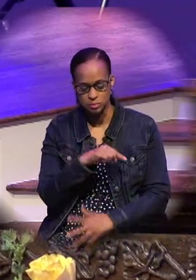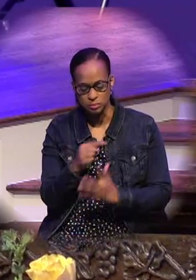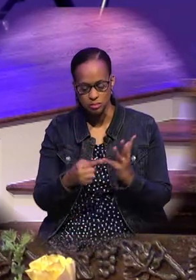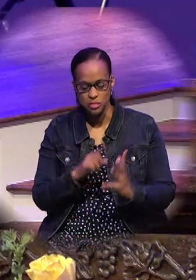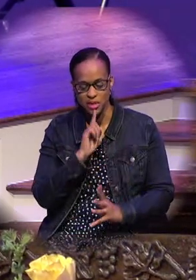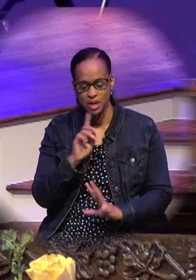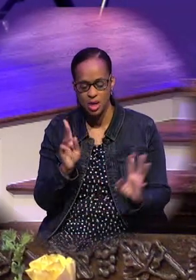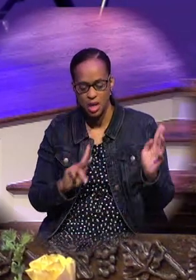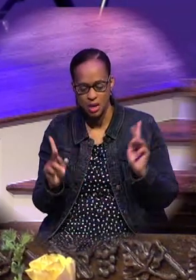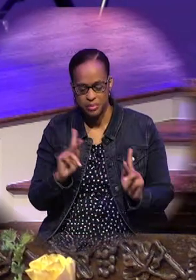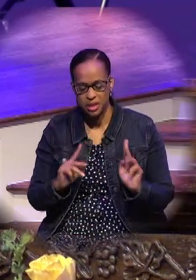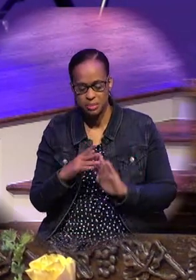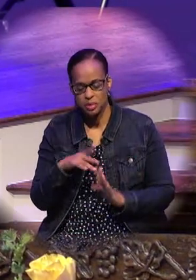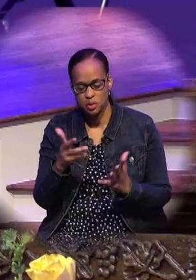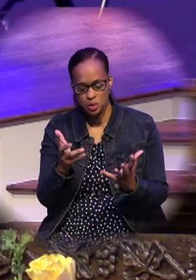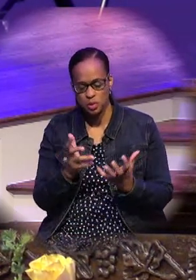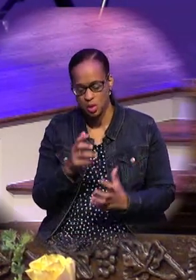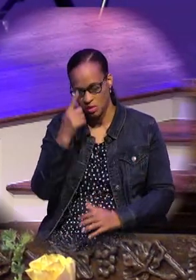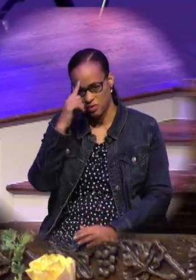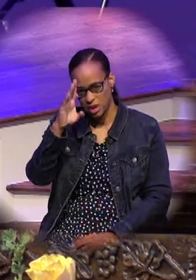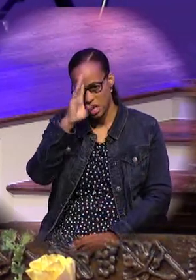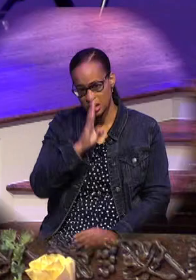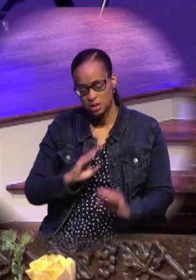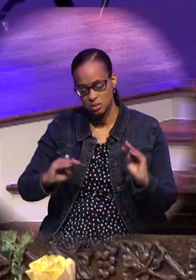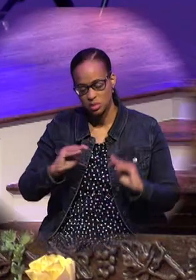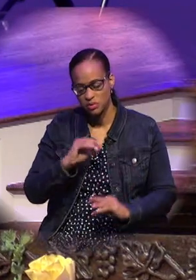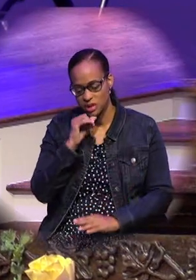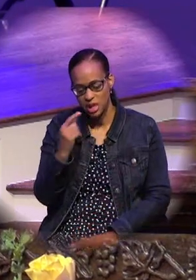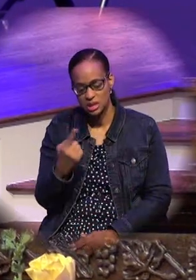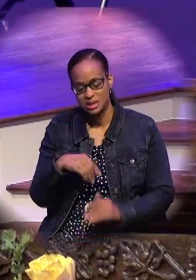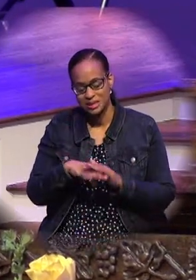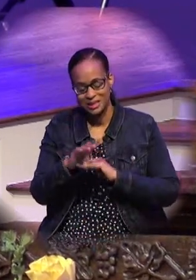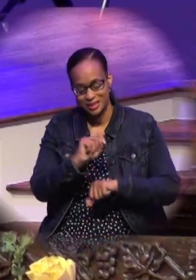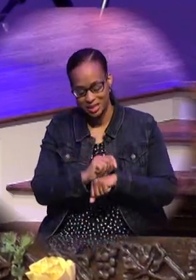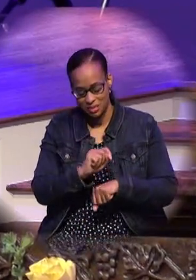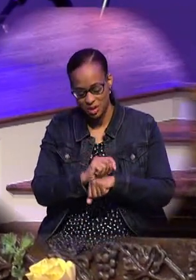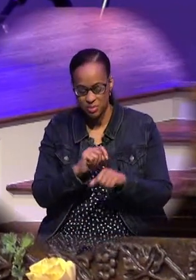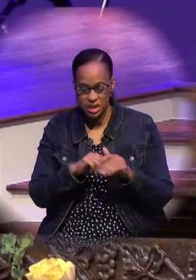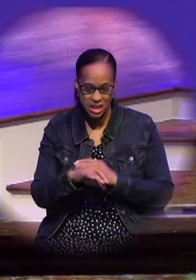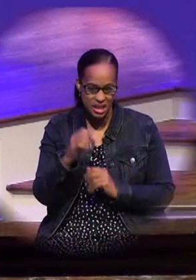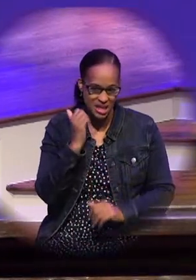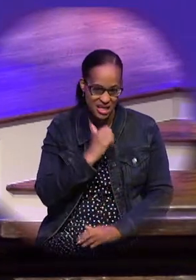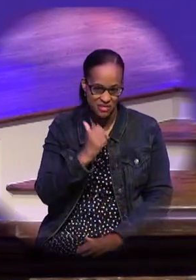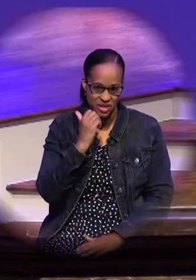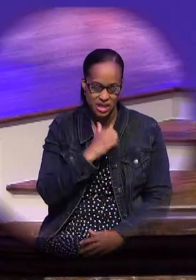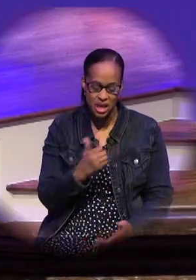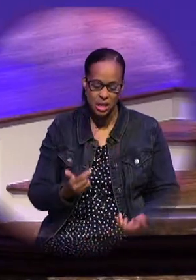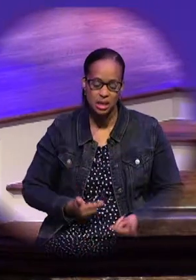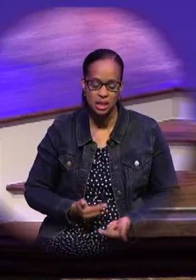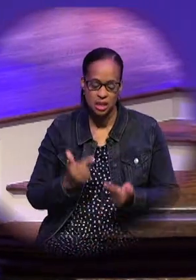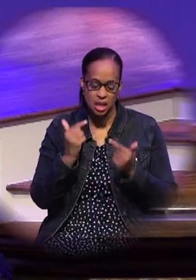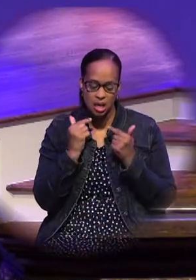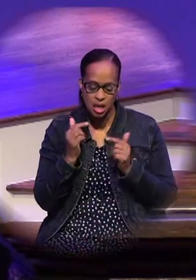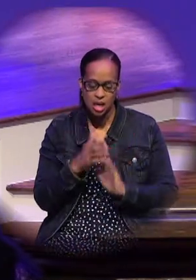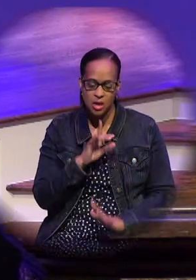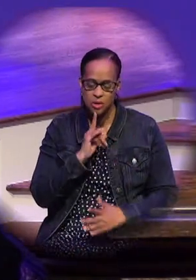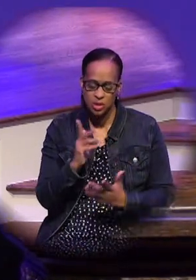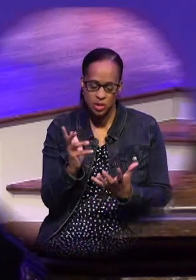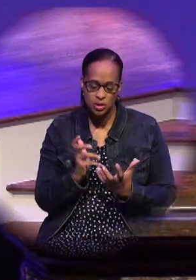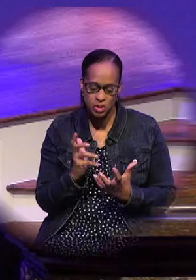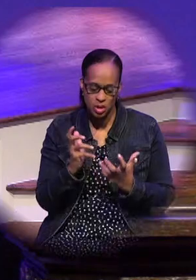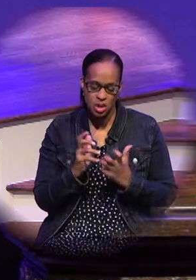actual people who longed for God to move not just in the temple, but in everyday life. They had a real yearning to